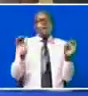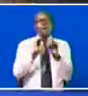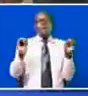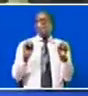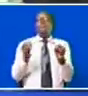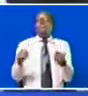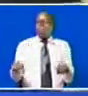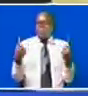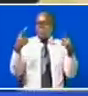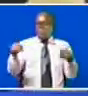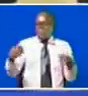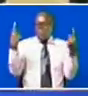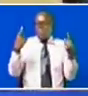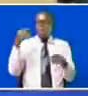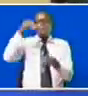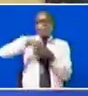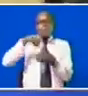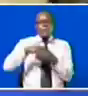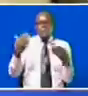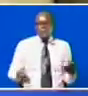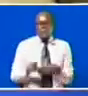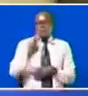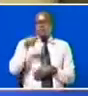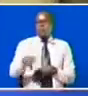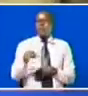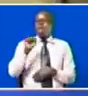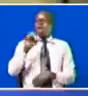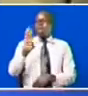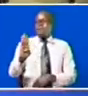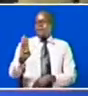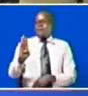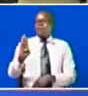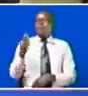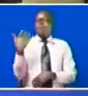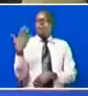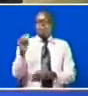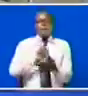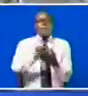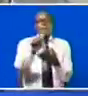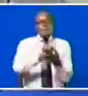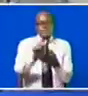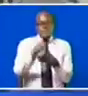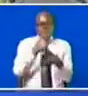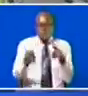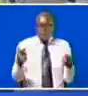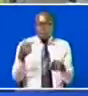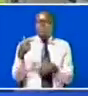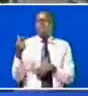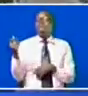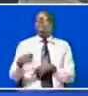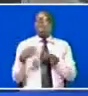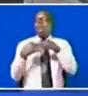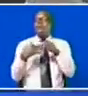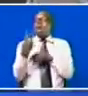with controversy surrounding, among other things, the 2.5 billion shilling ballot paper printing tender. But it was the